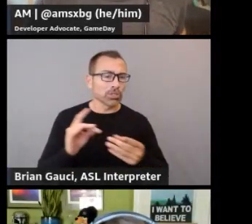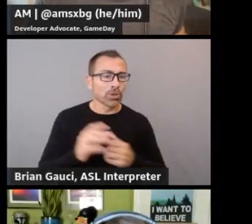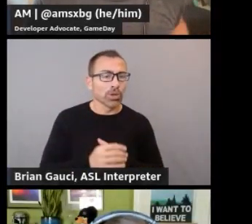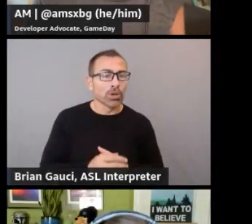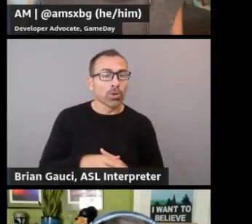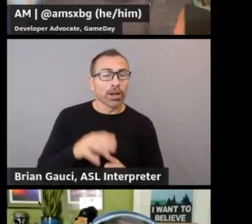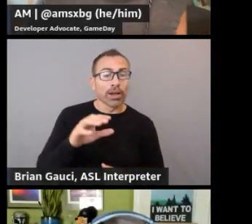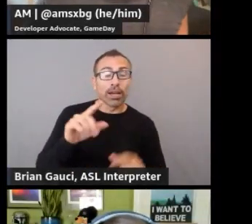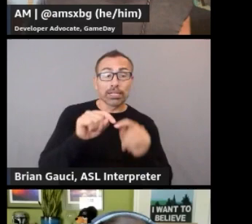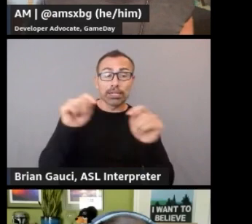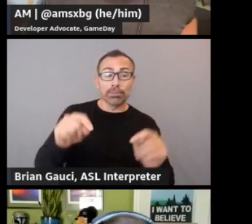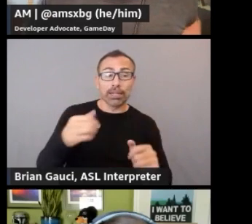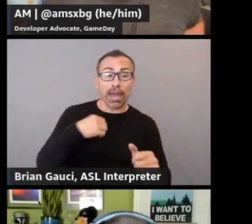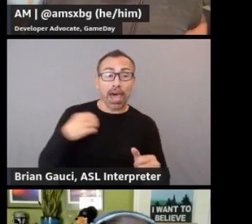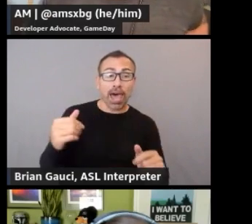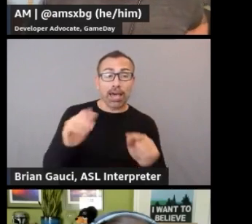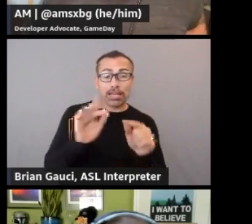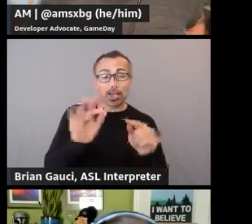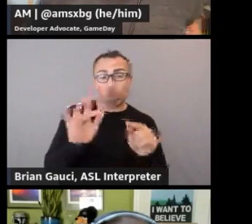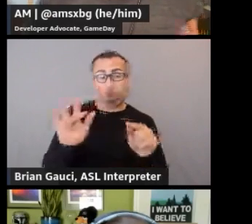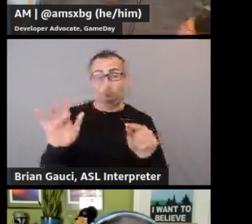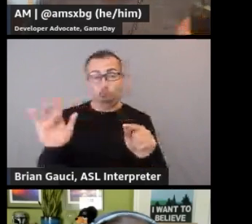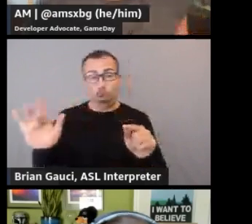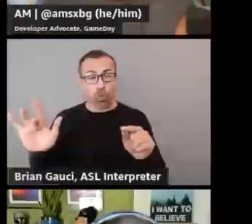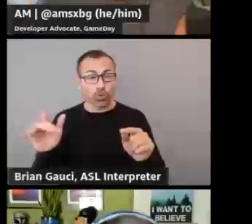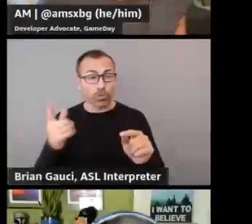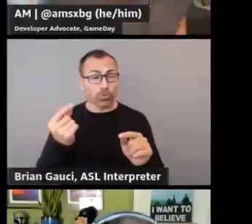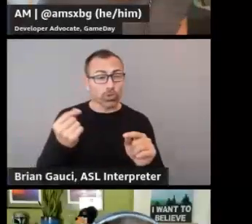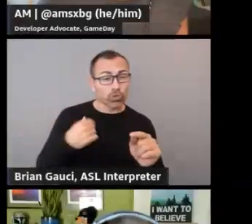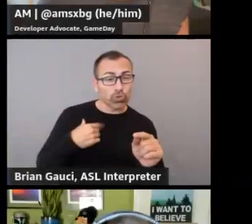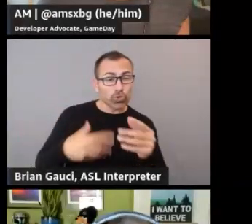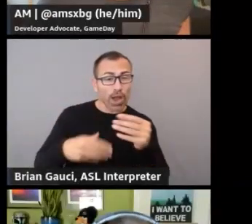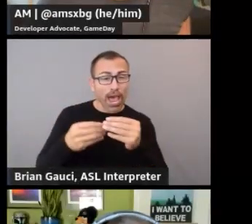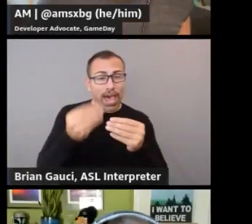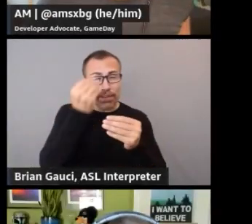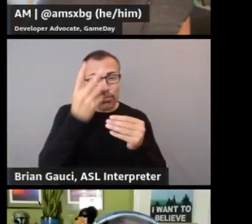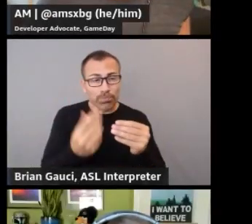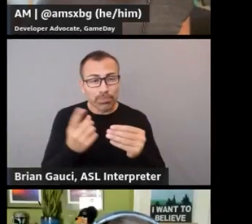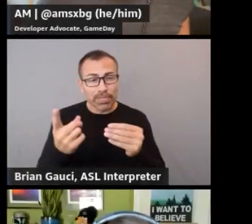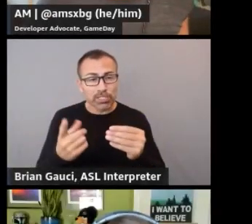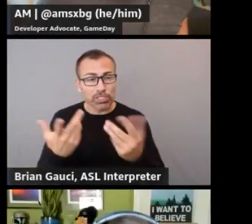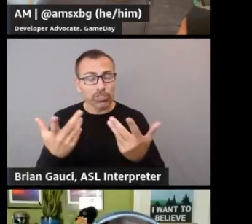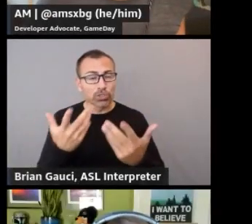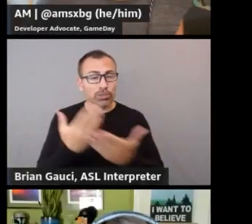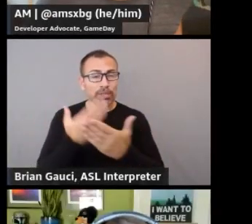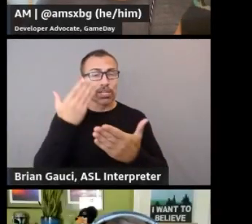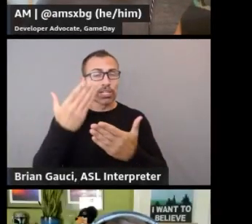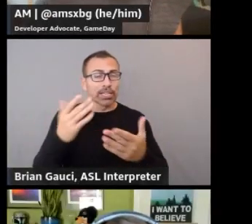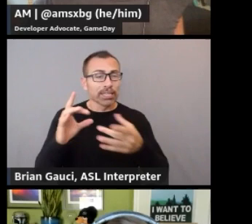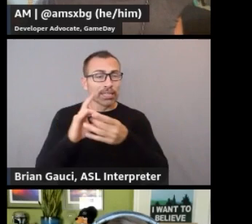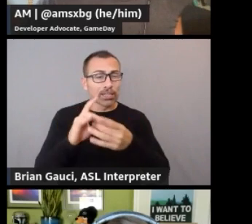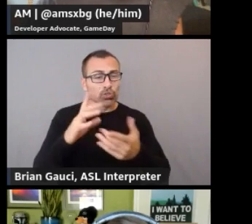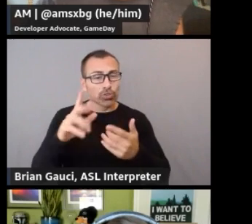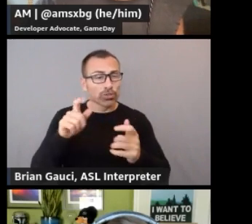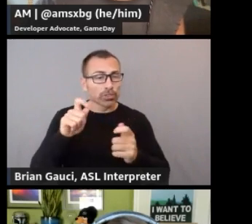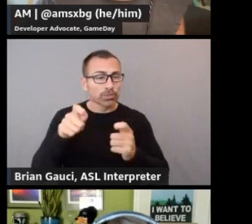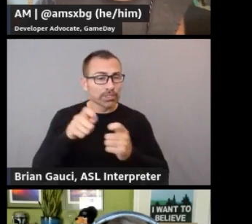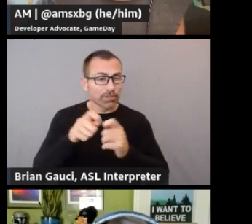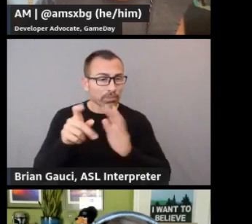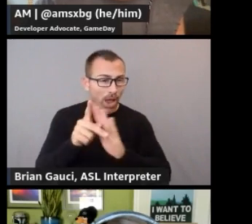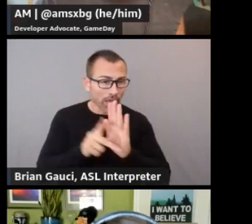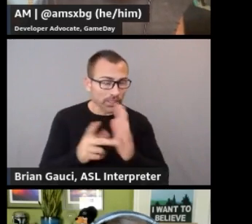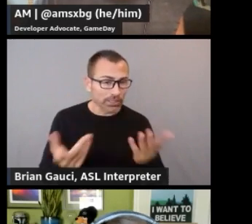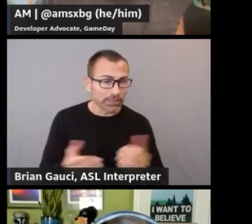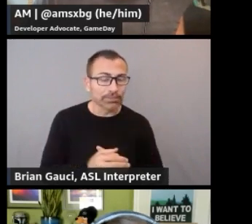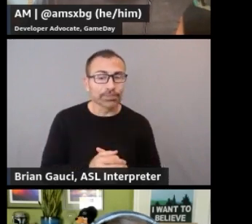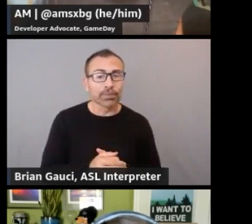holes in it, and you can fill in the holes with pieces of data to instantiate, to link to a particular policy. So we definitely